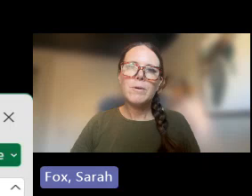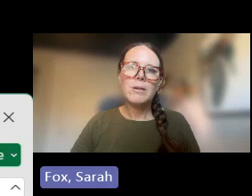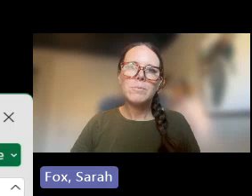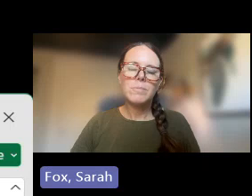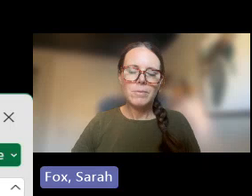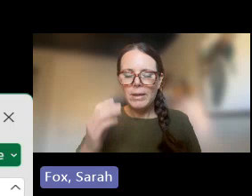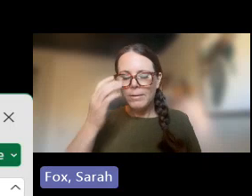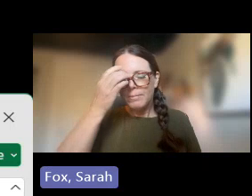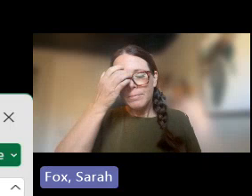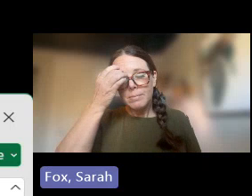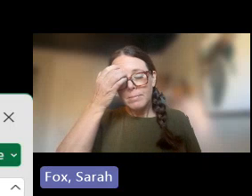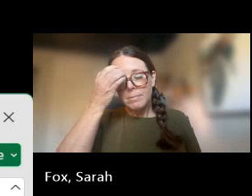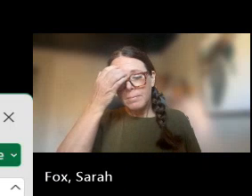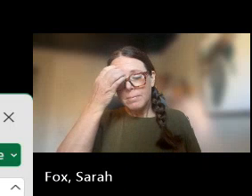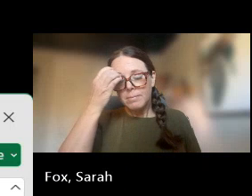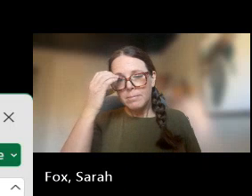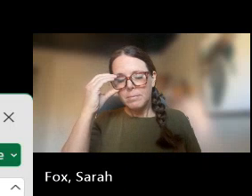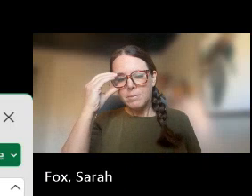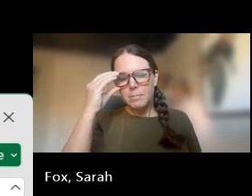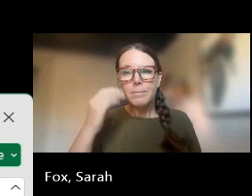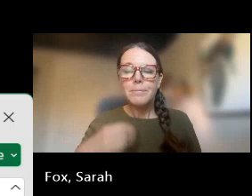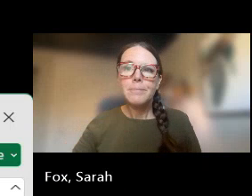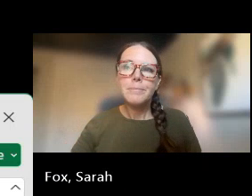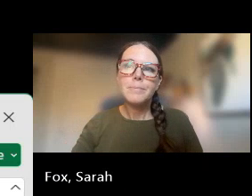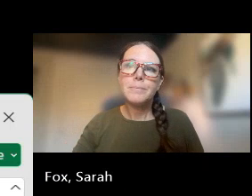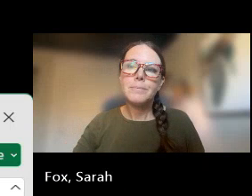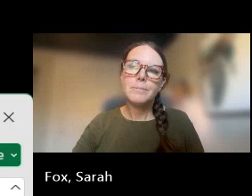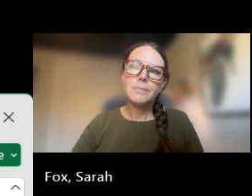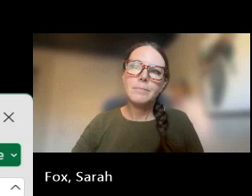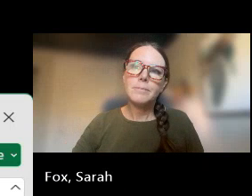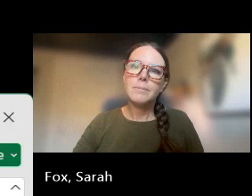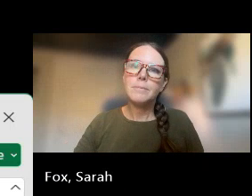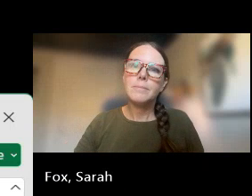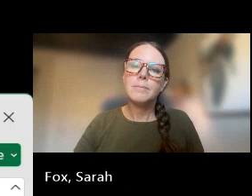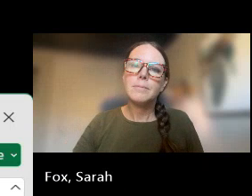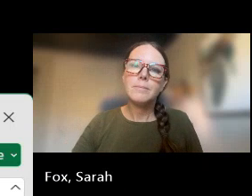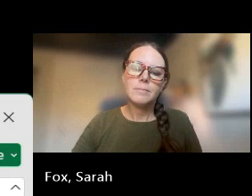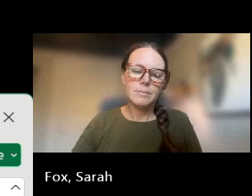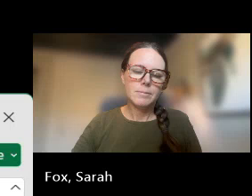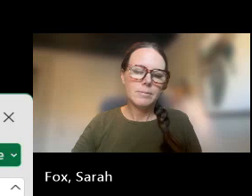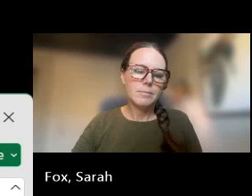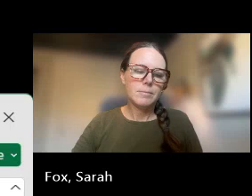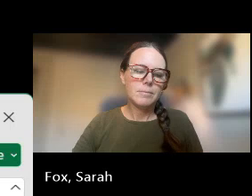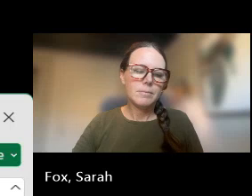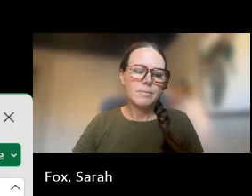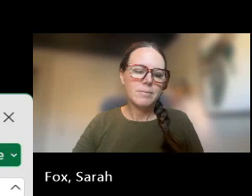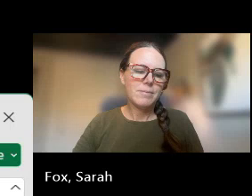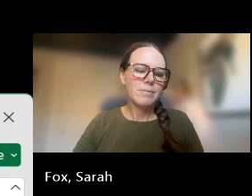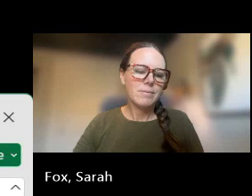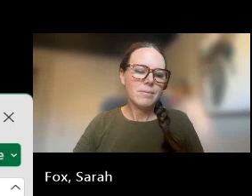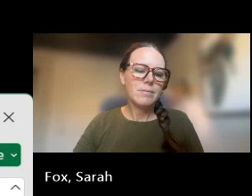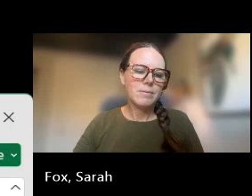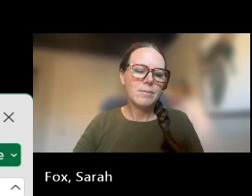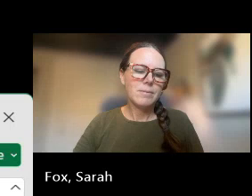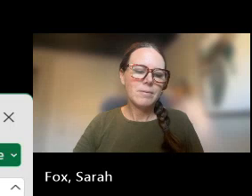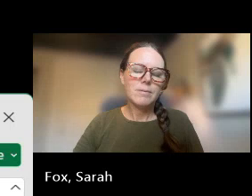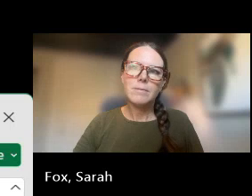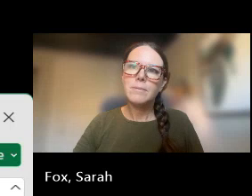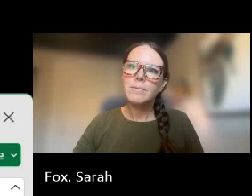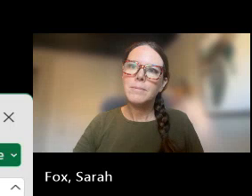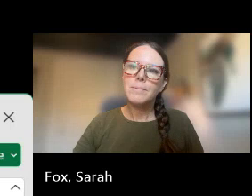There Very anyone yes. else? Okay. I just find that their numbers are highly inflated. I just think